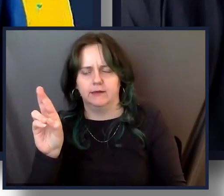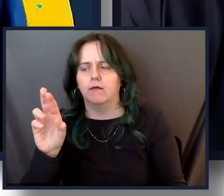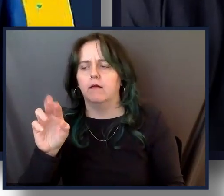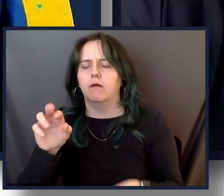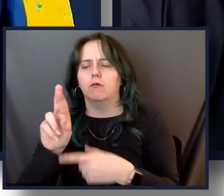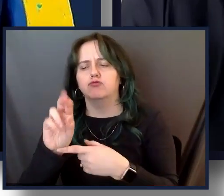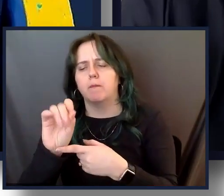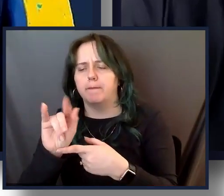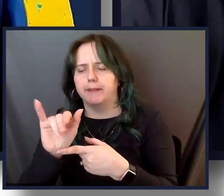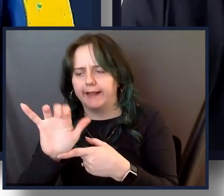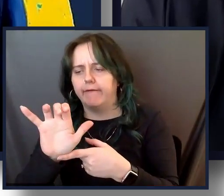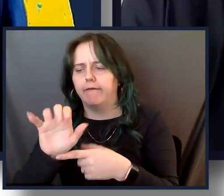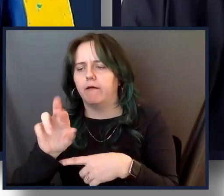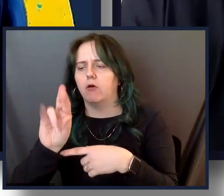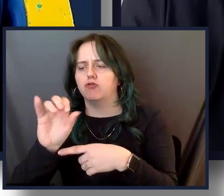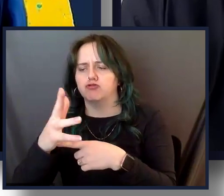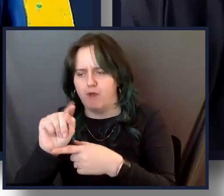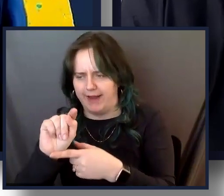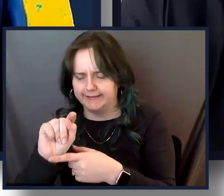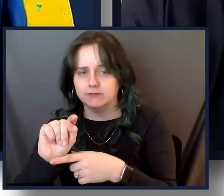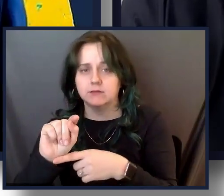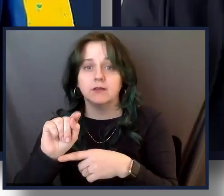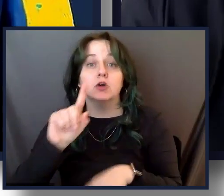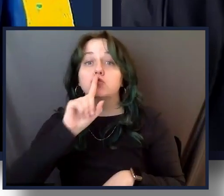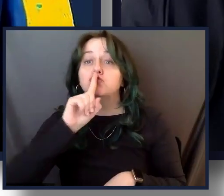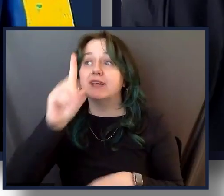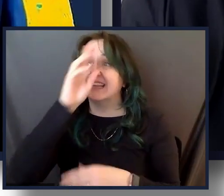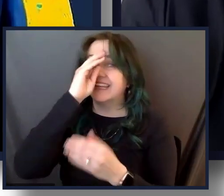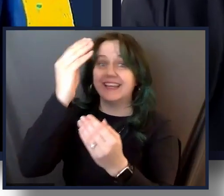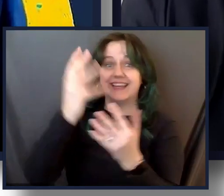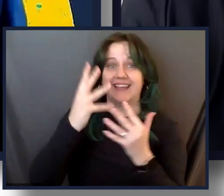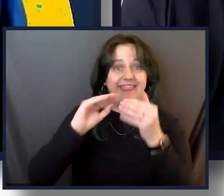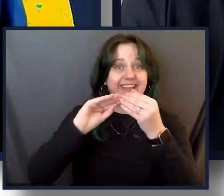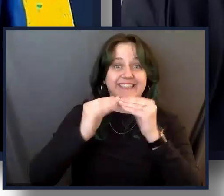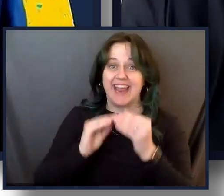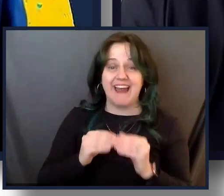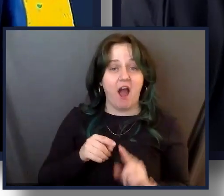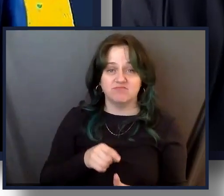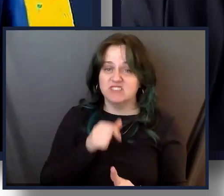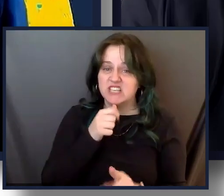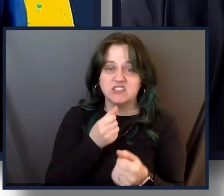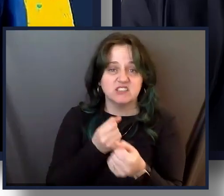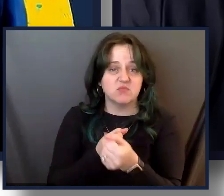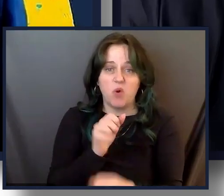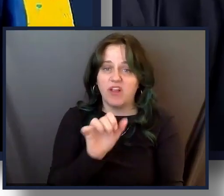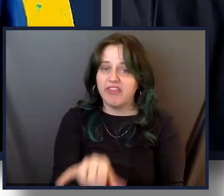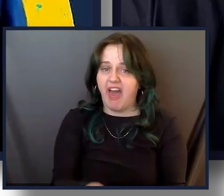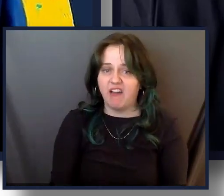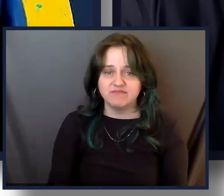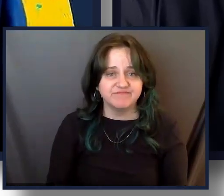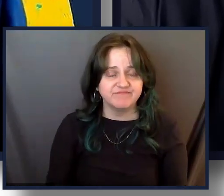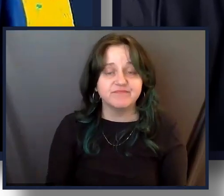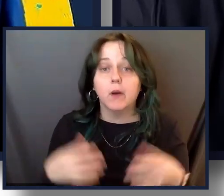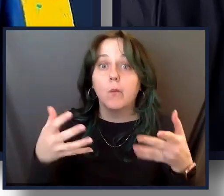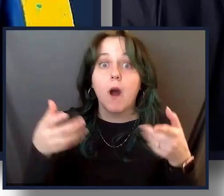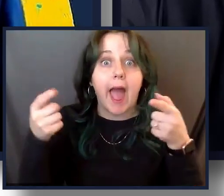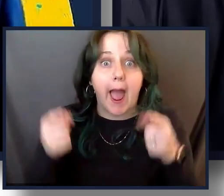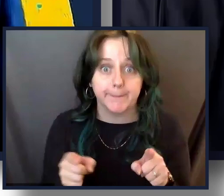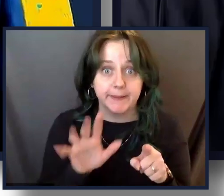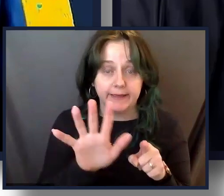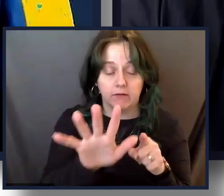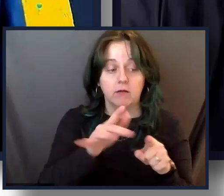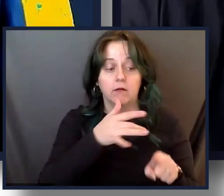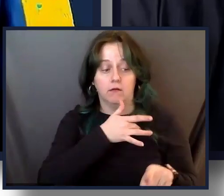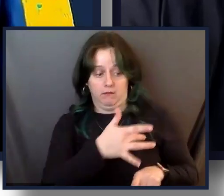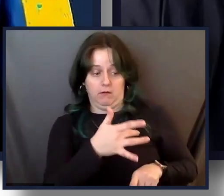And the data do not support that. What happened in this last election is that voters that tended to vote